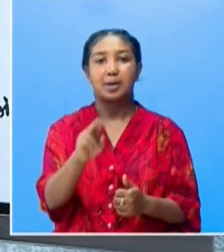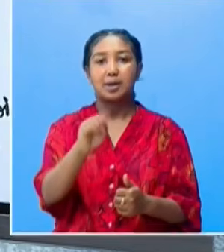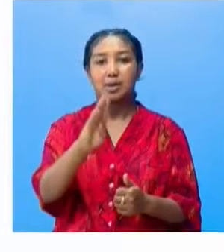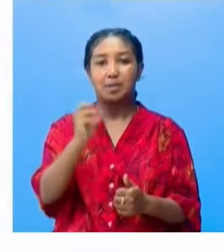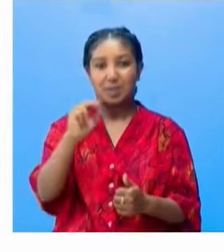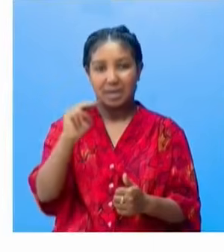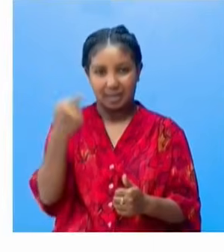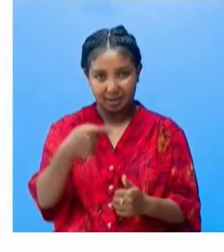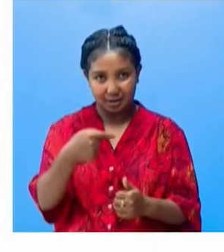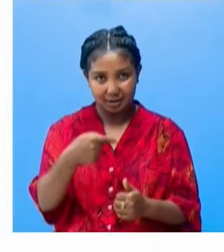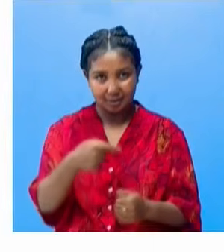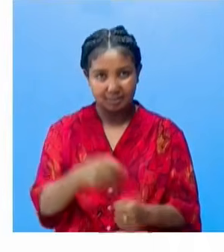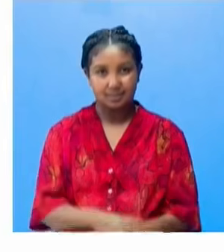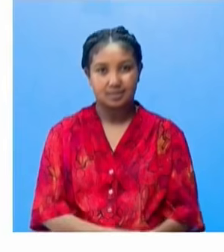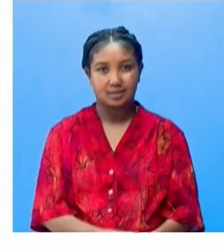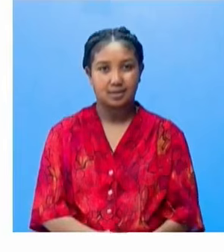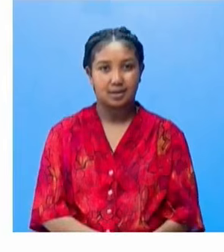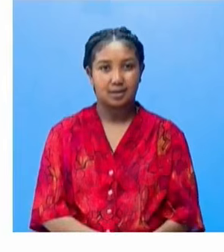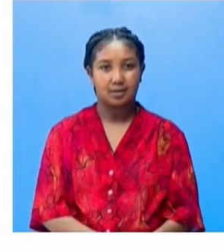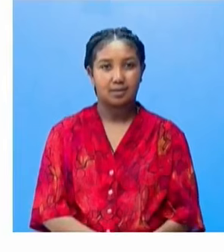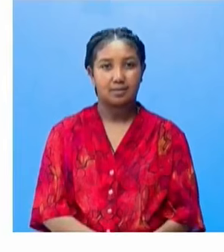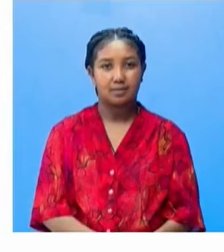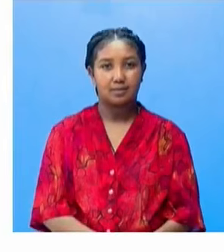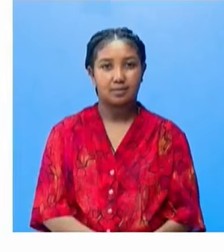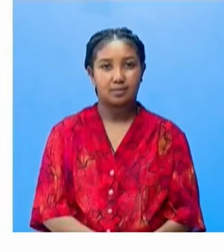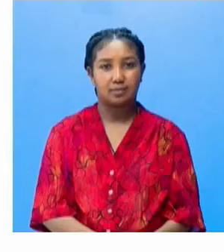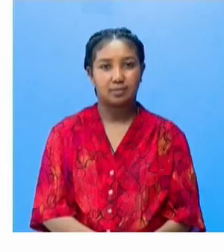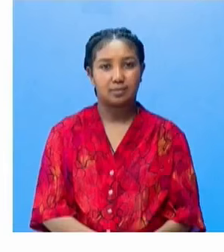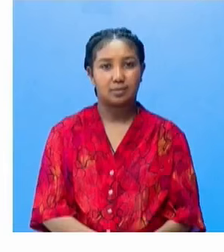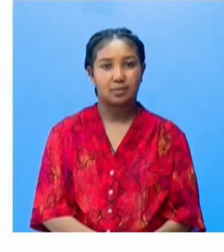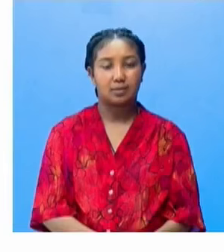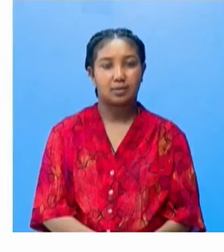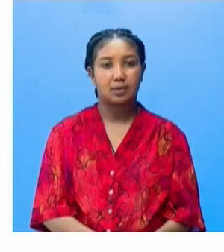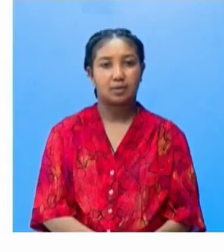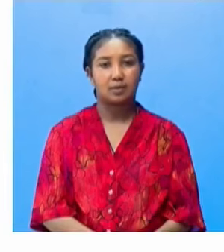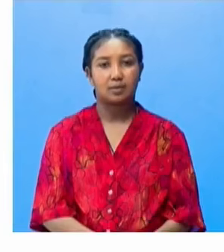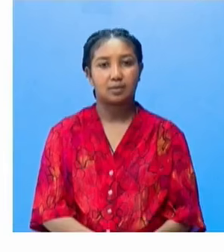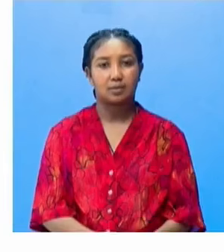for example, they are being called